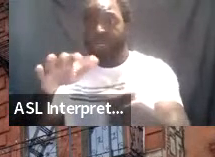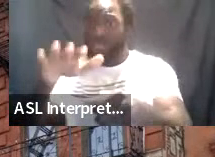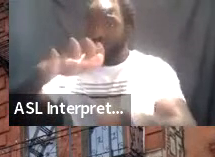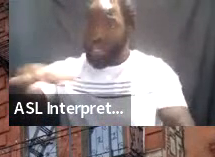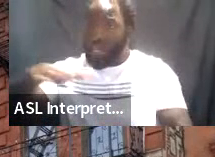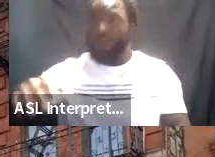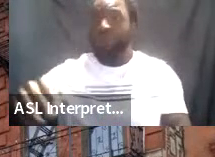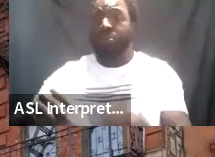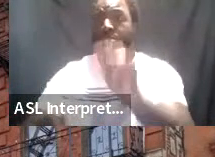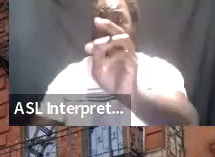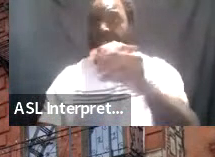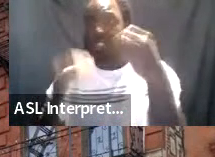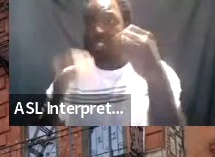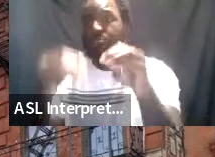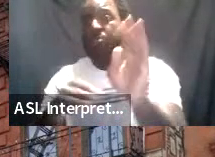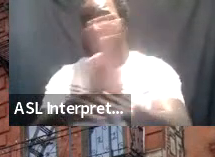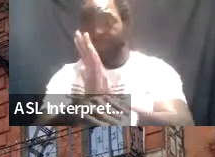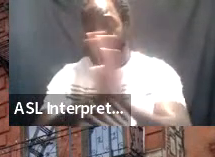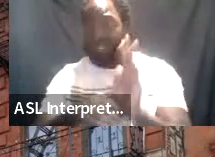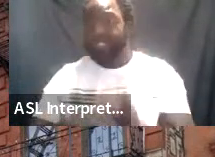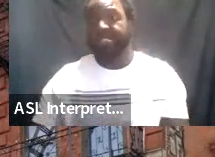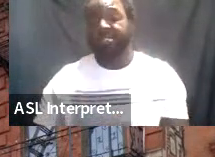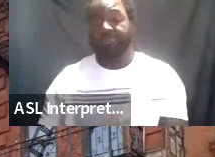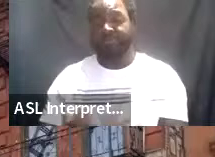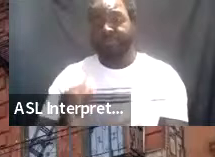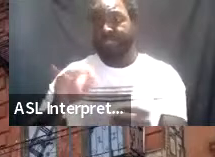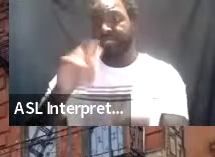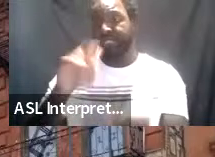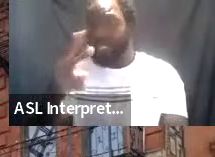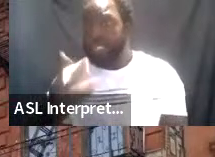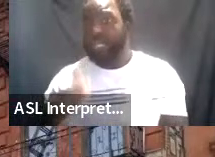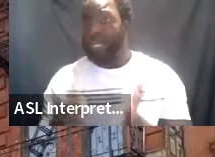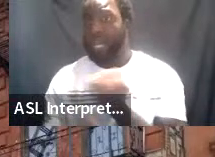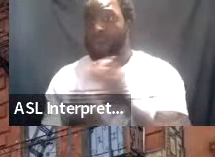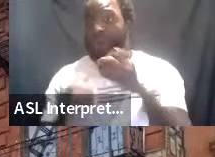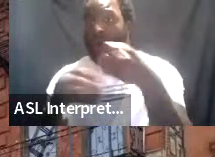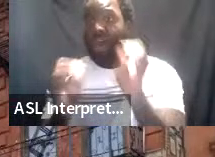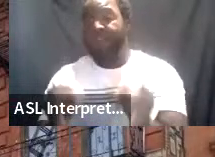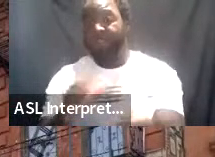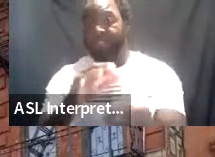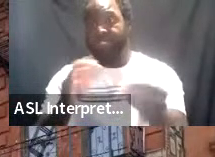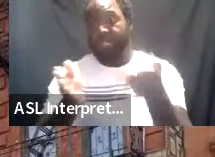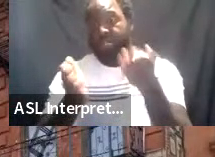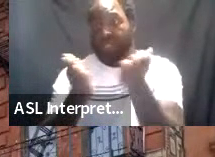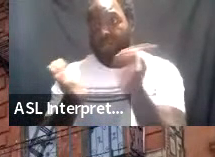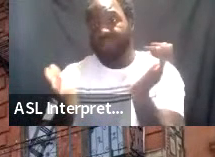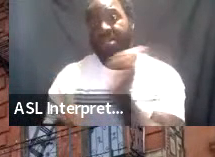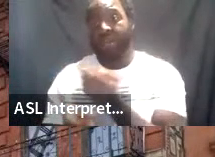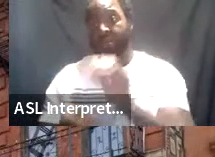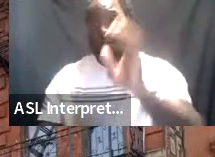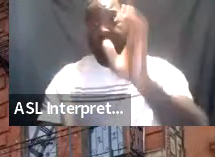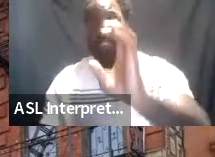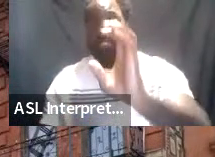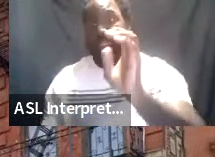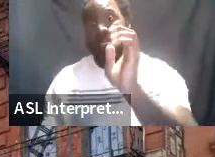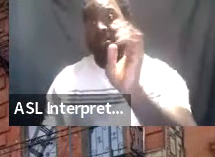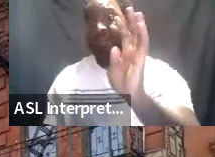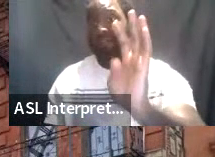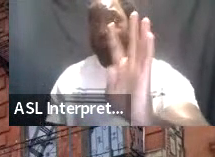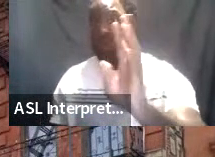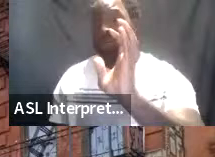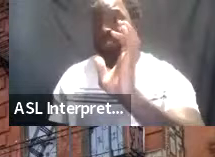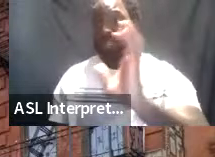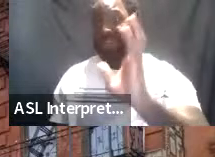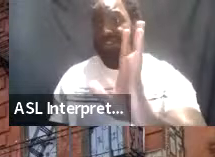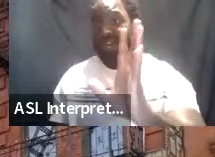commercial businesses. Similarly, our office and regionally serving districts, these being our C4, our C5, and C6